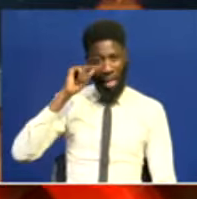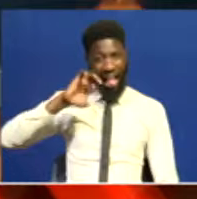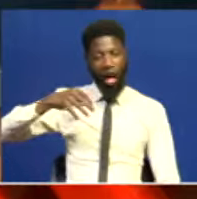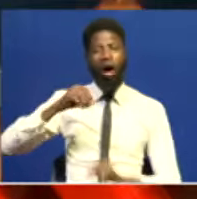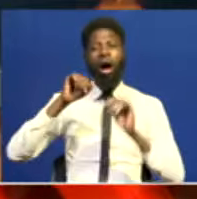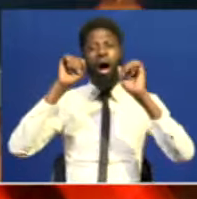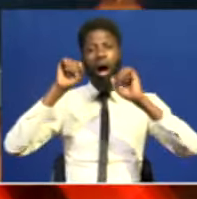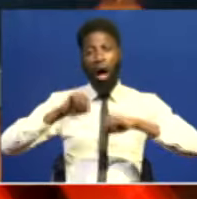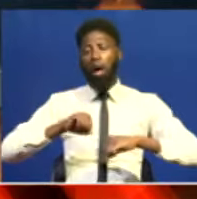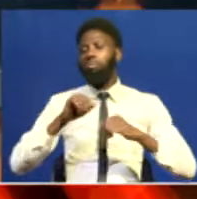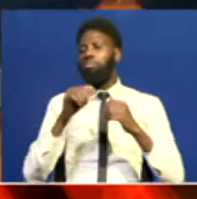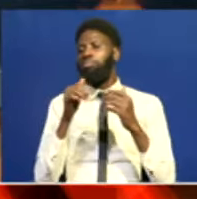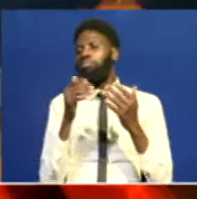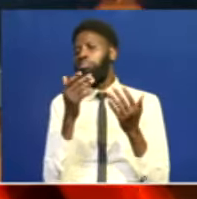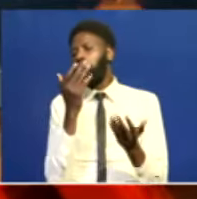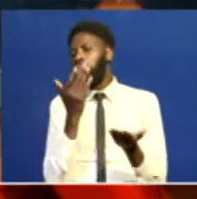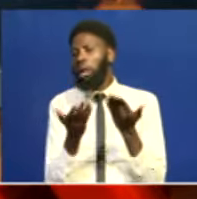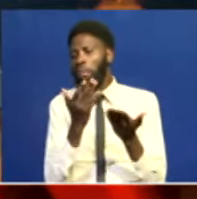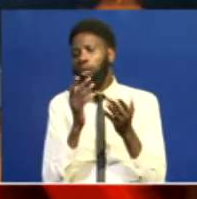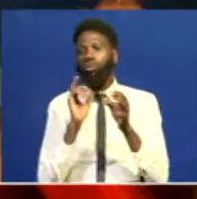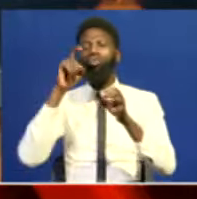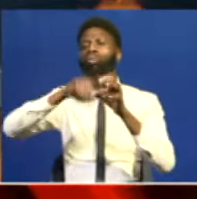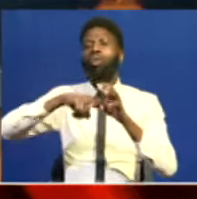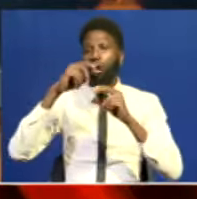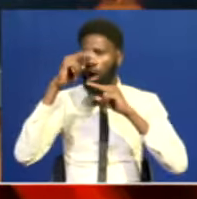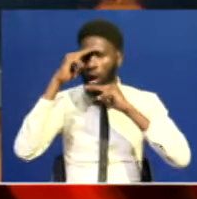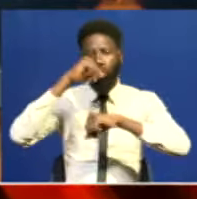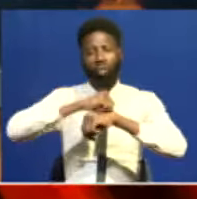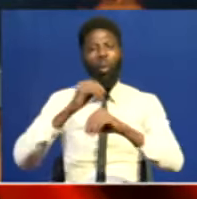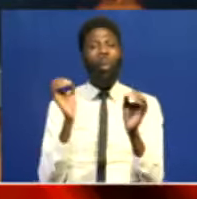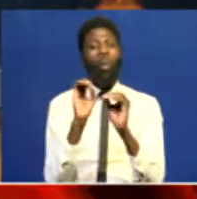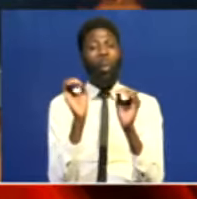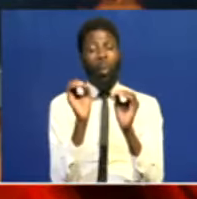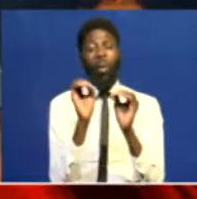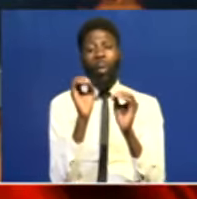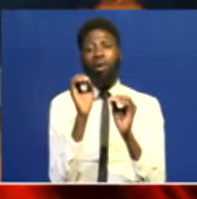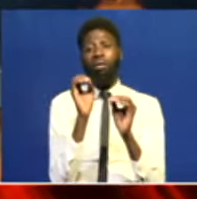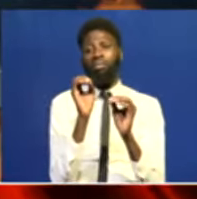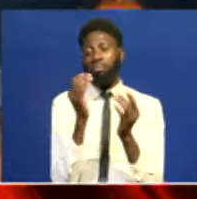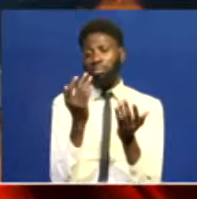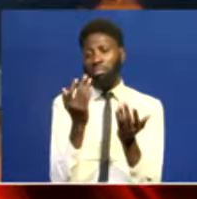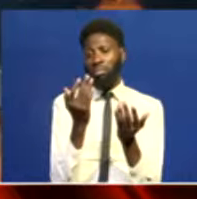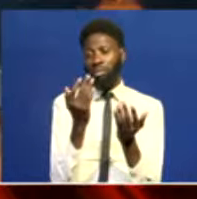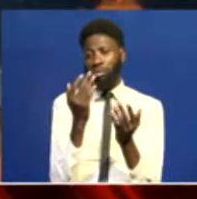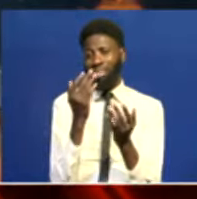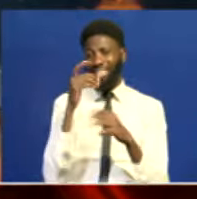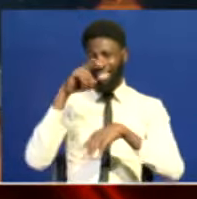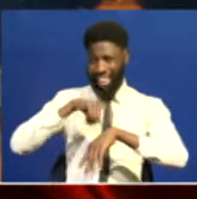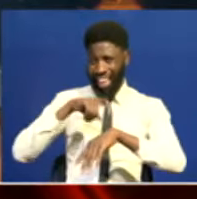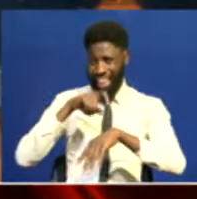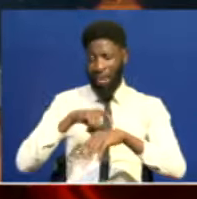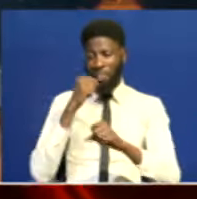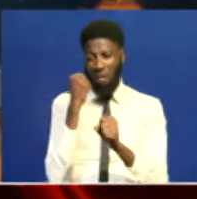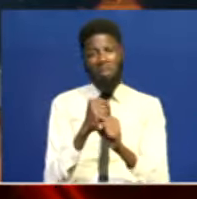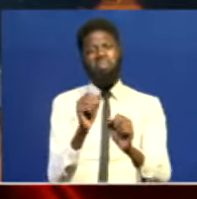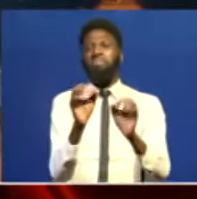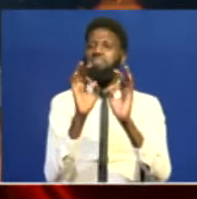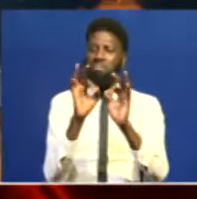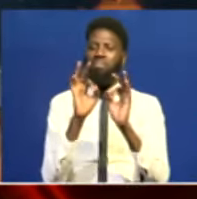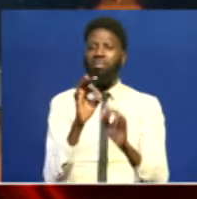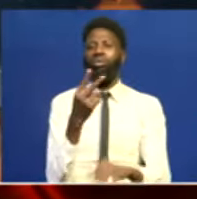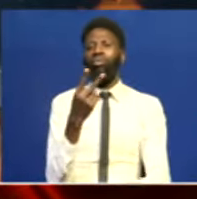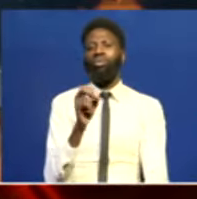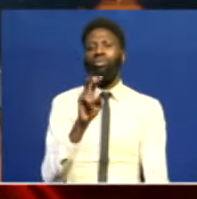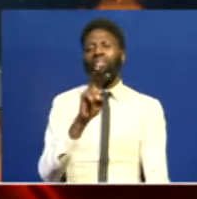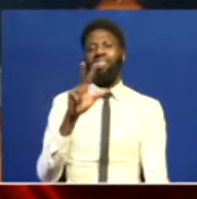to lack of school fees despite posting good performance in the 2023 KCPE examination. Clinton